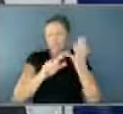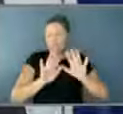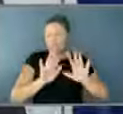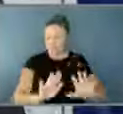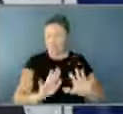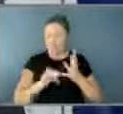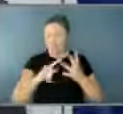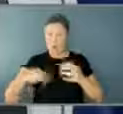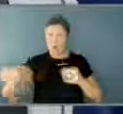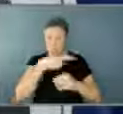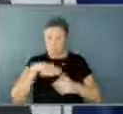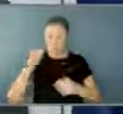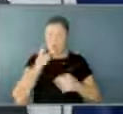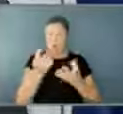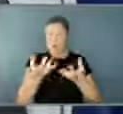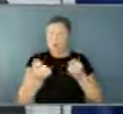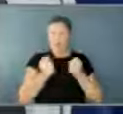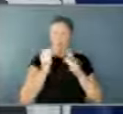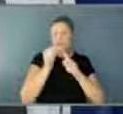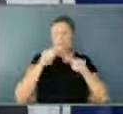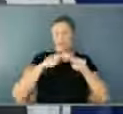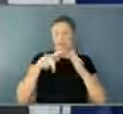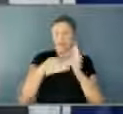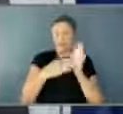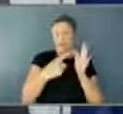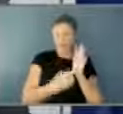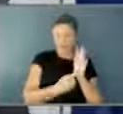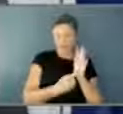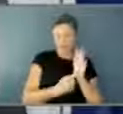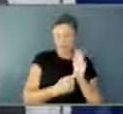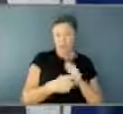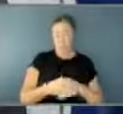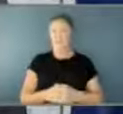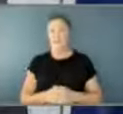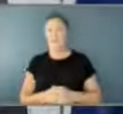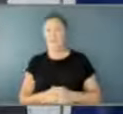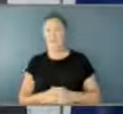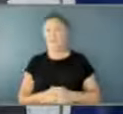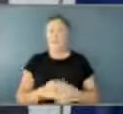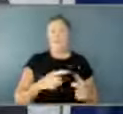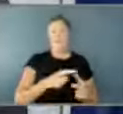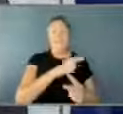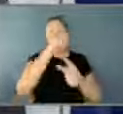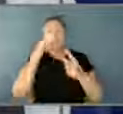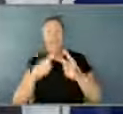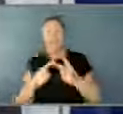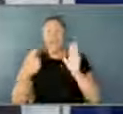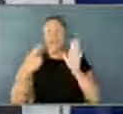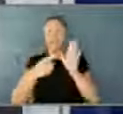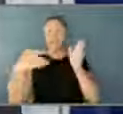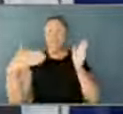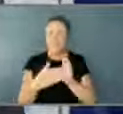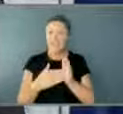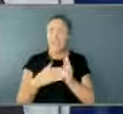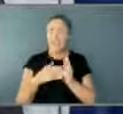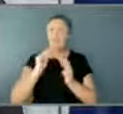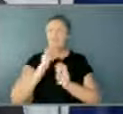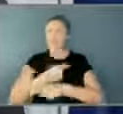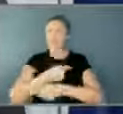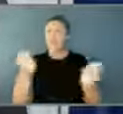AstraZeneca vaccines, which will be run then in a much larger number of clinics through GPs, eventually pharmacies, other